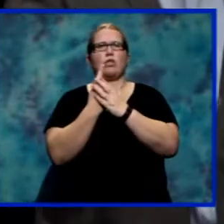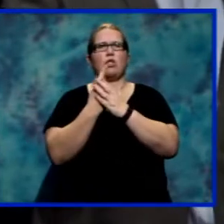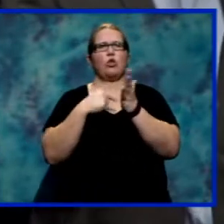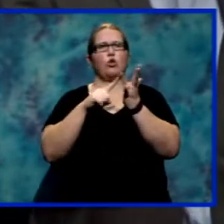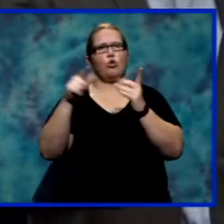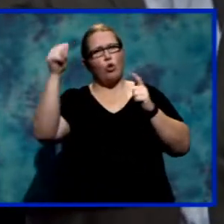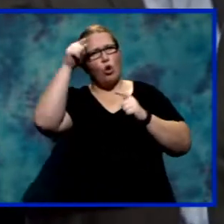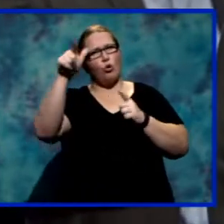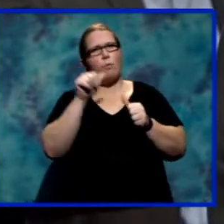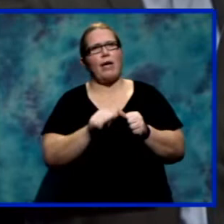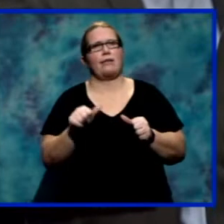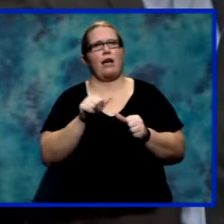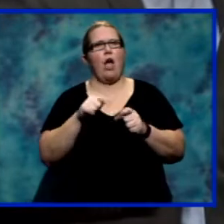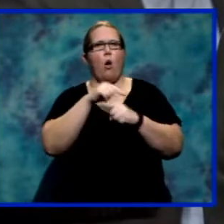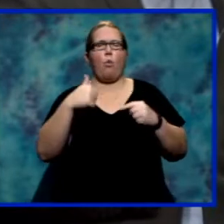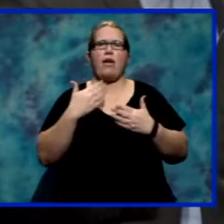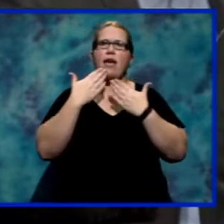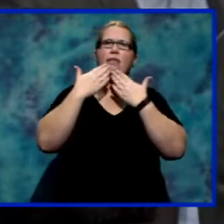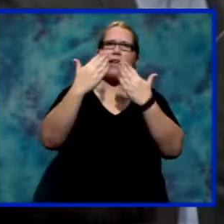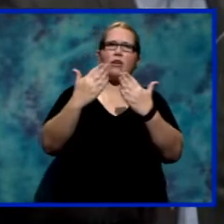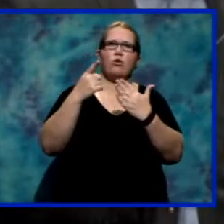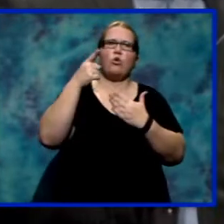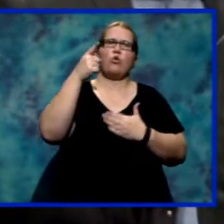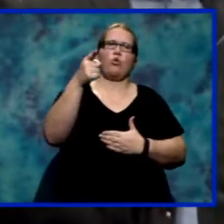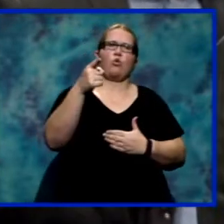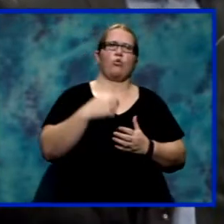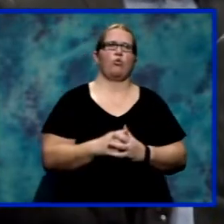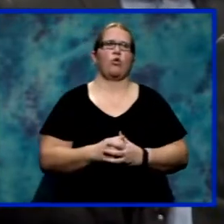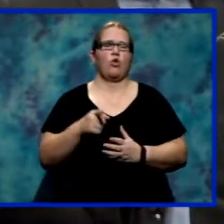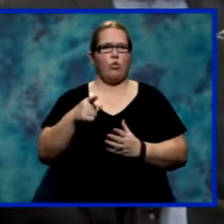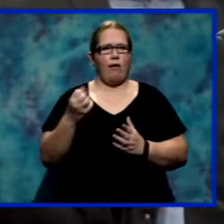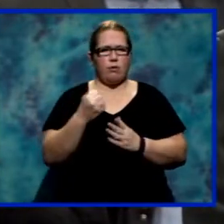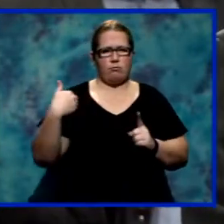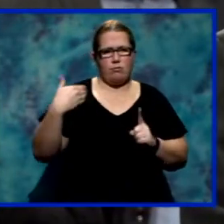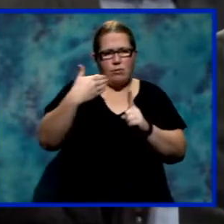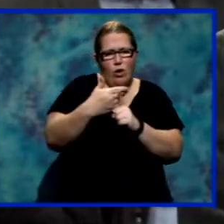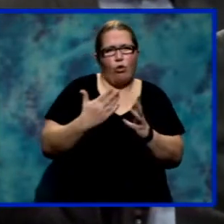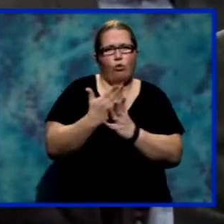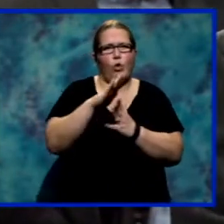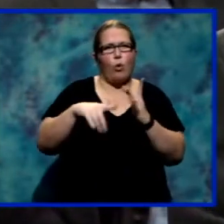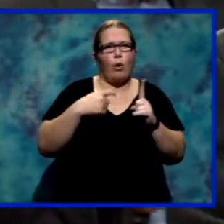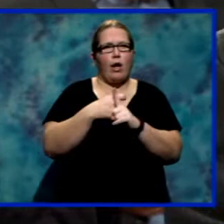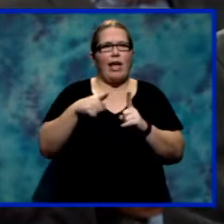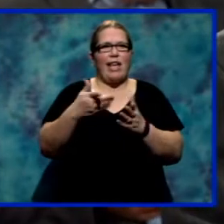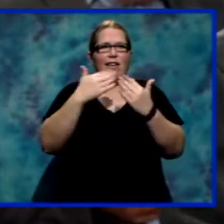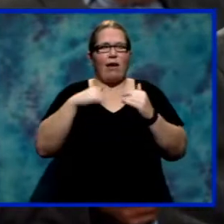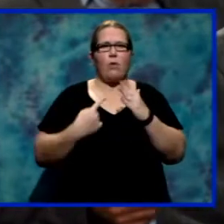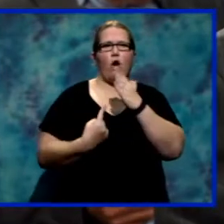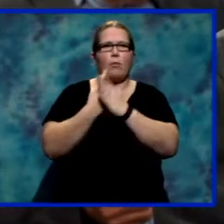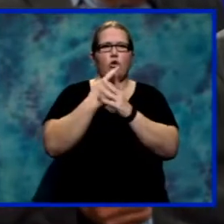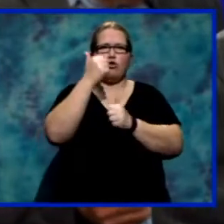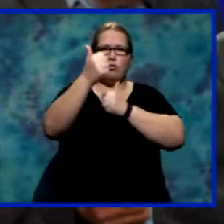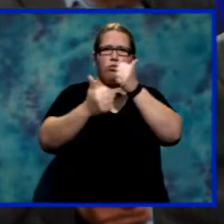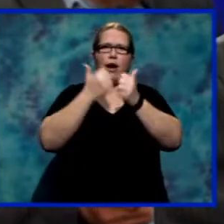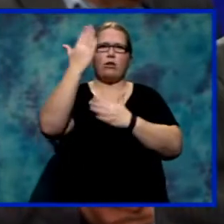know you better, and we thank you that you have sustained us all through the week, and you've given us an opportunity to praise and